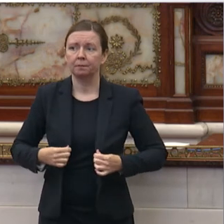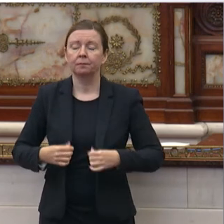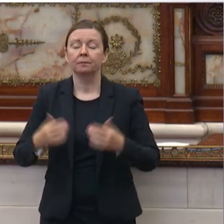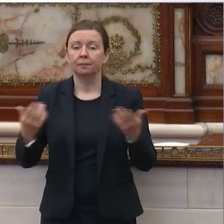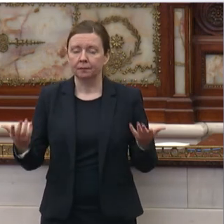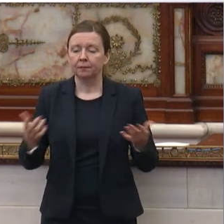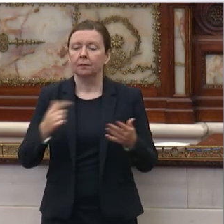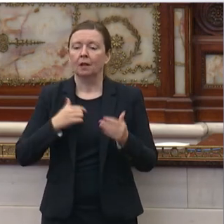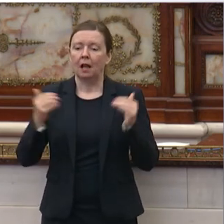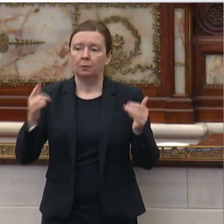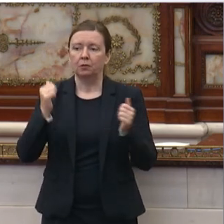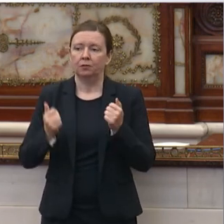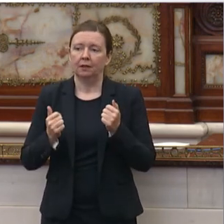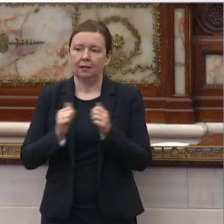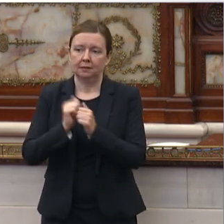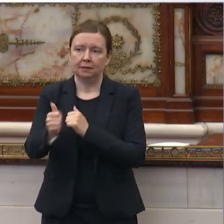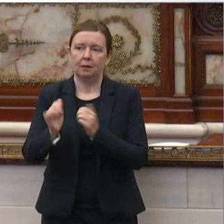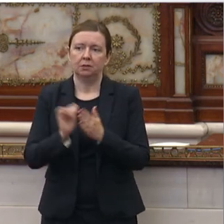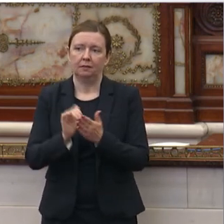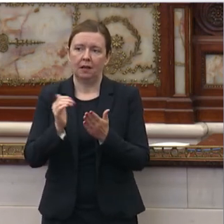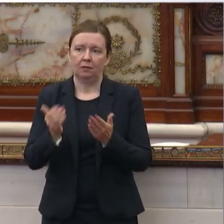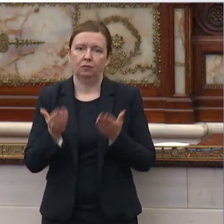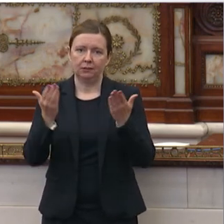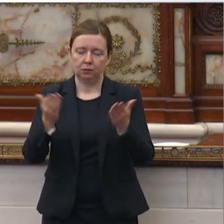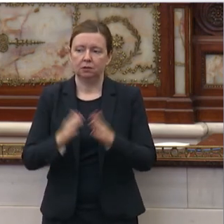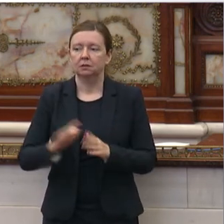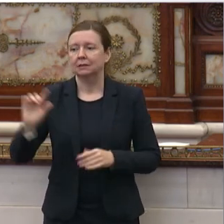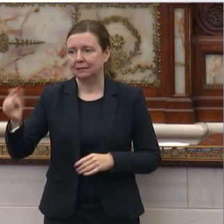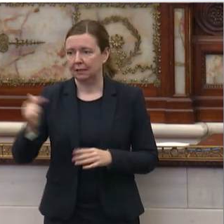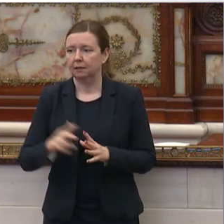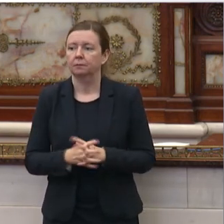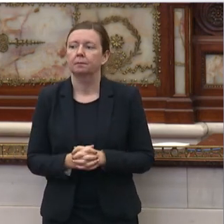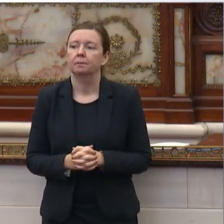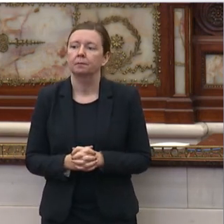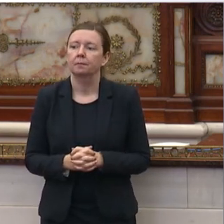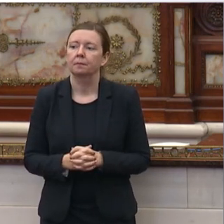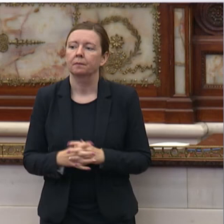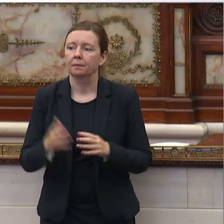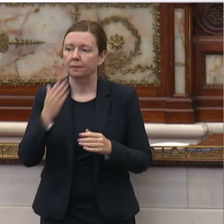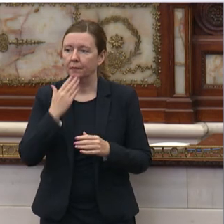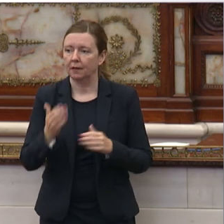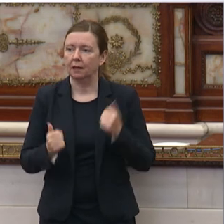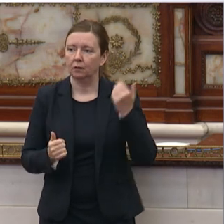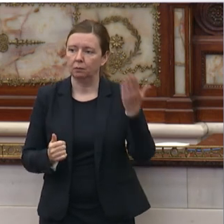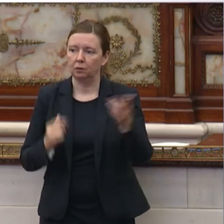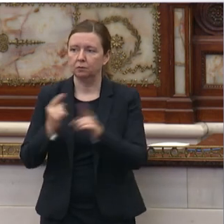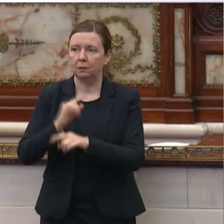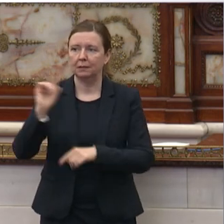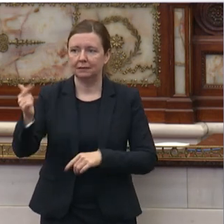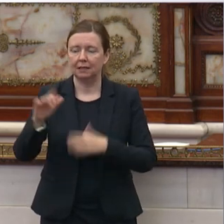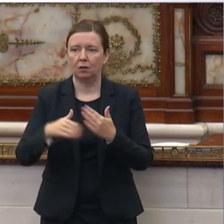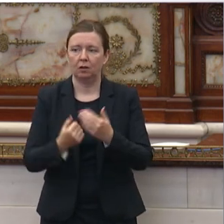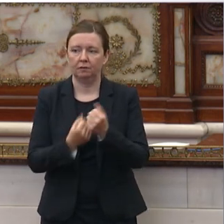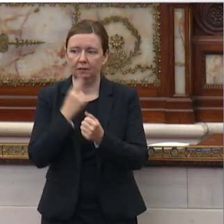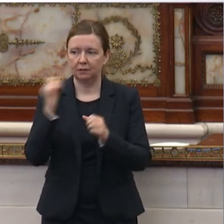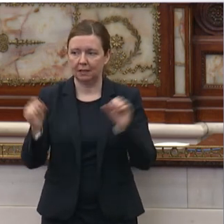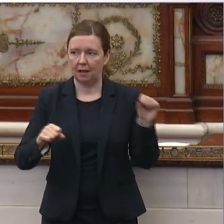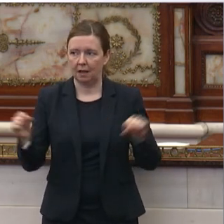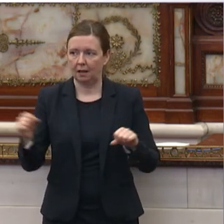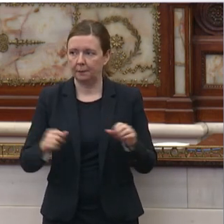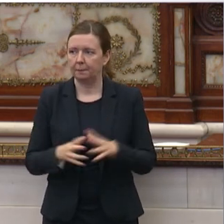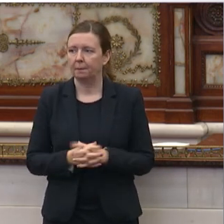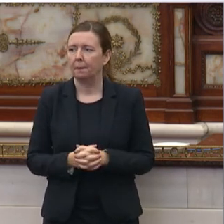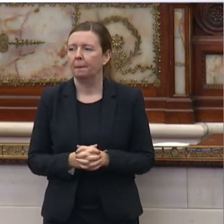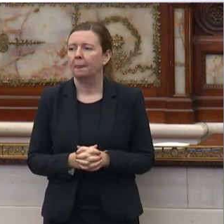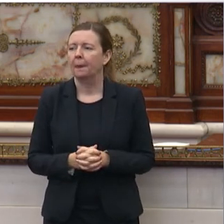I move for the adoption of the resolution. Second. Thank you. It's moved and properly second. All in favor of the resolution indicate